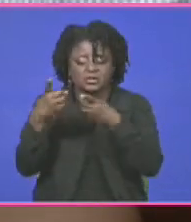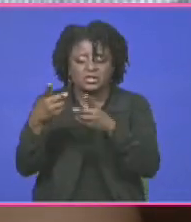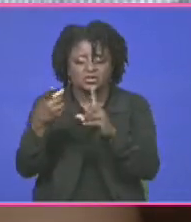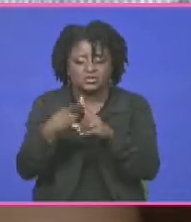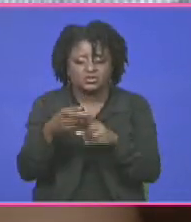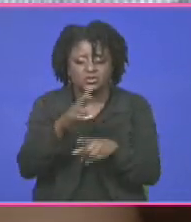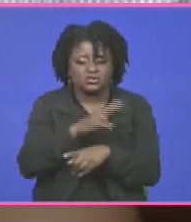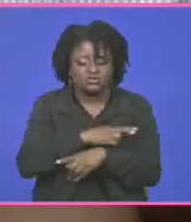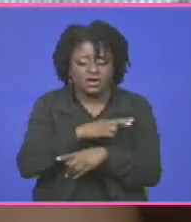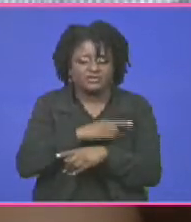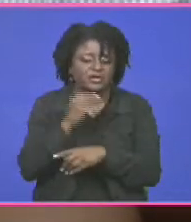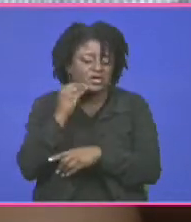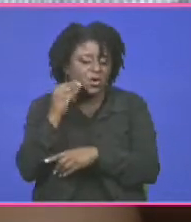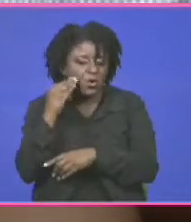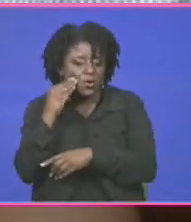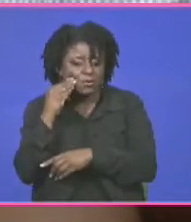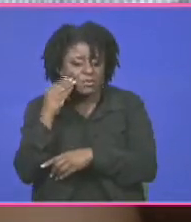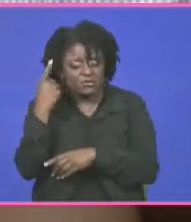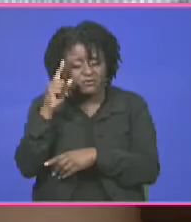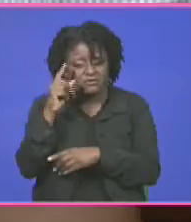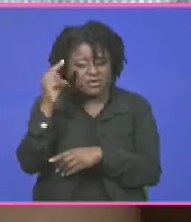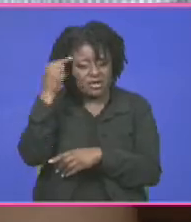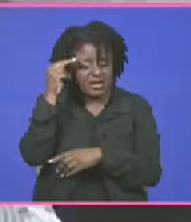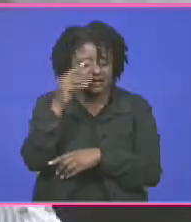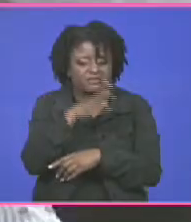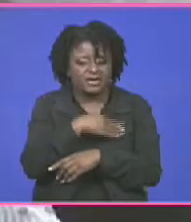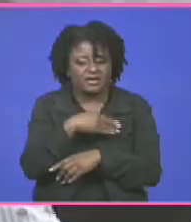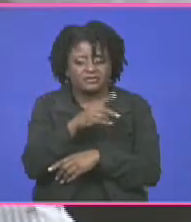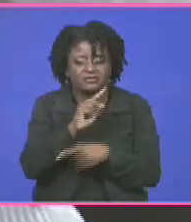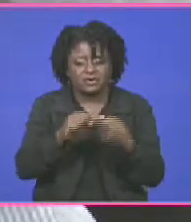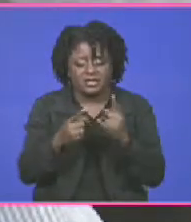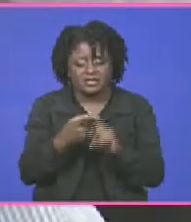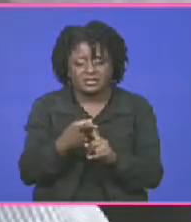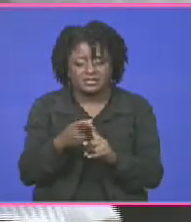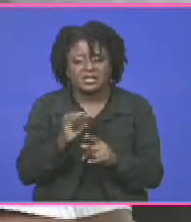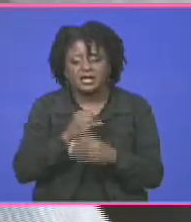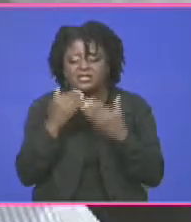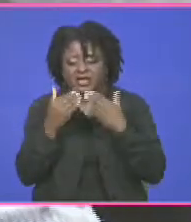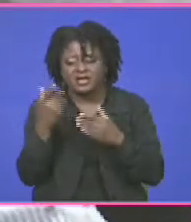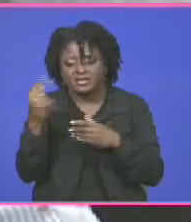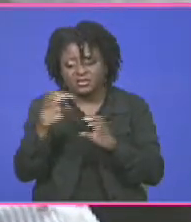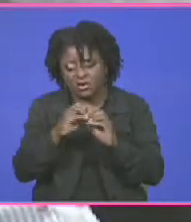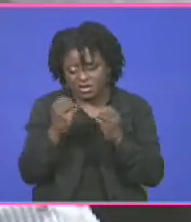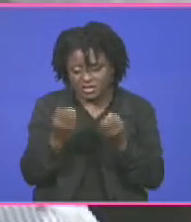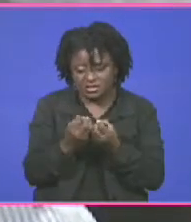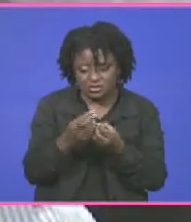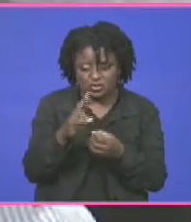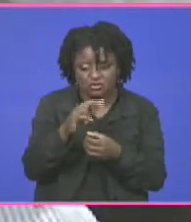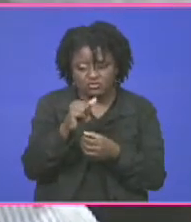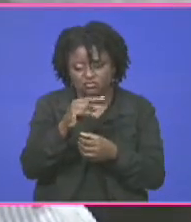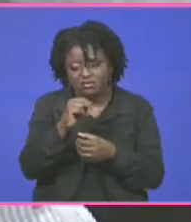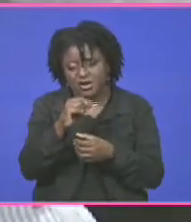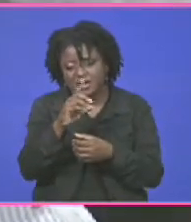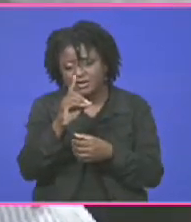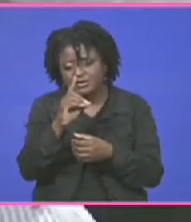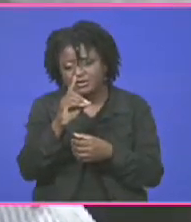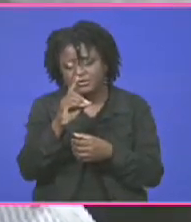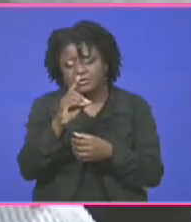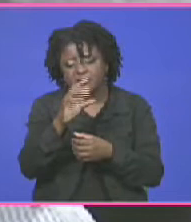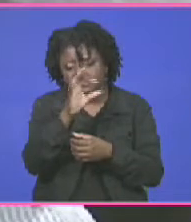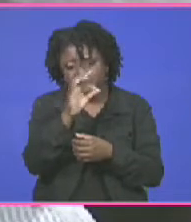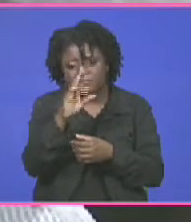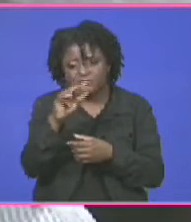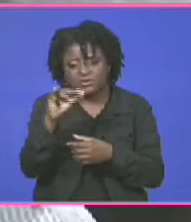Frehley Home on behalf of Nev and Friends. Thank the organization, the Ronald Frehley Home, for allowing my